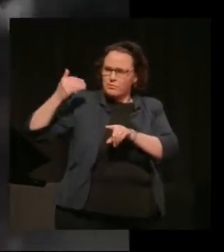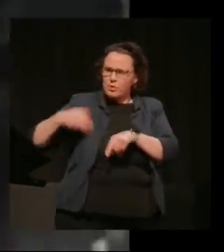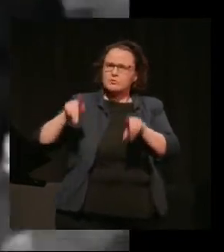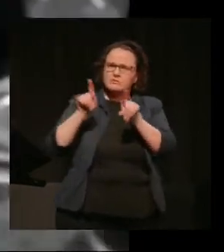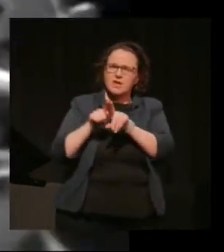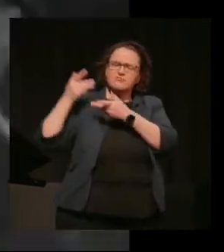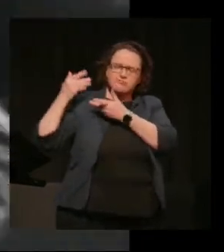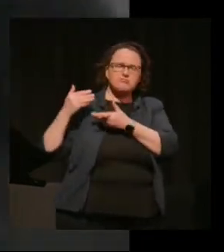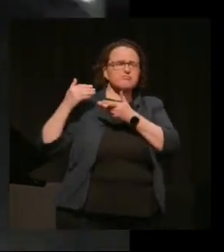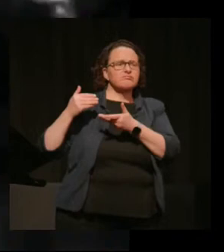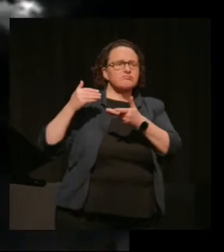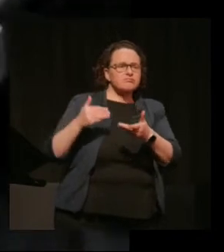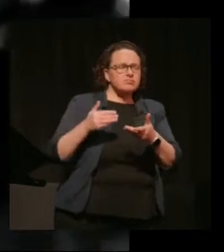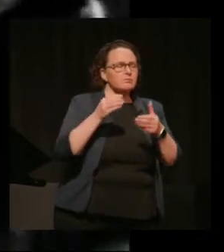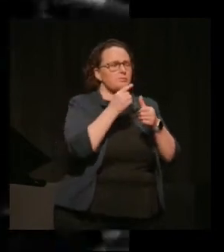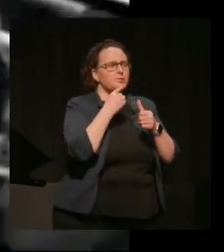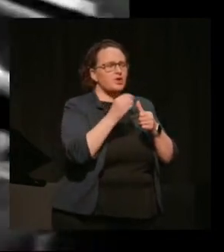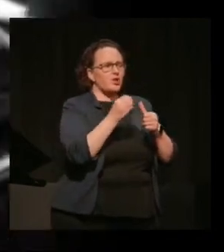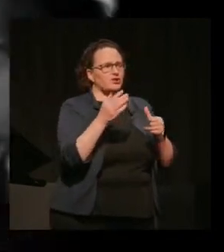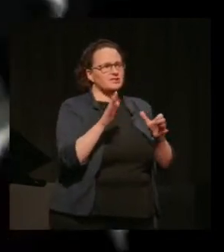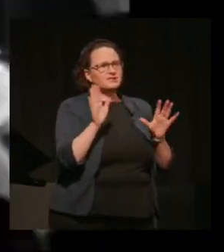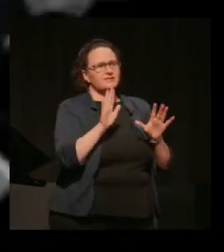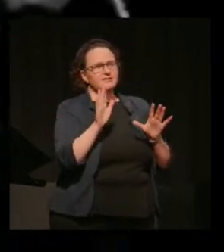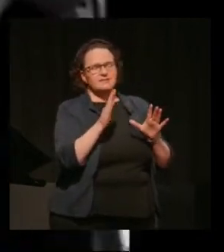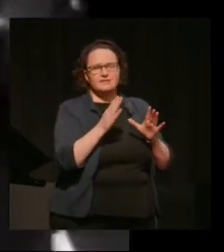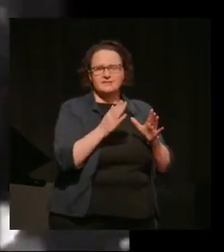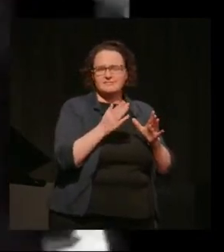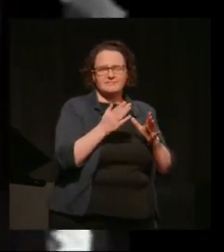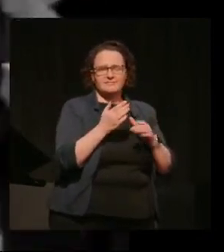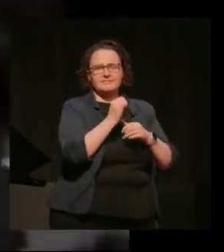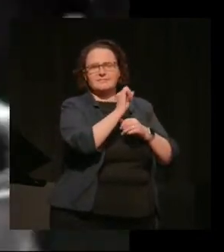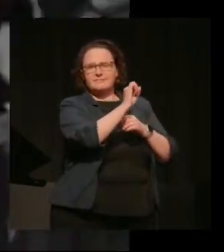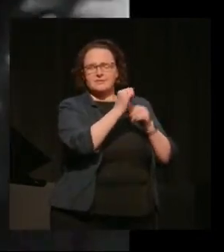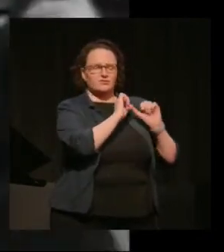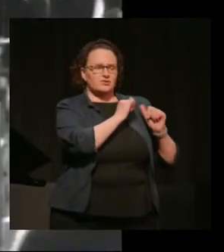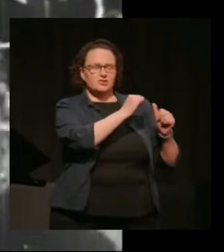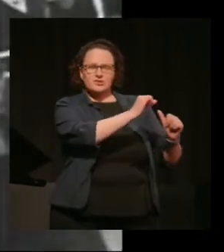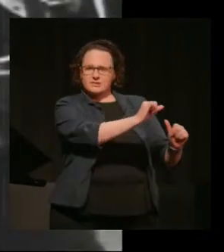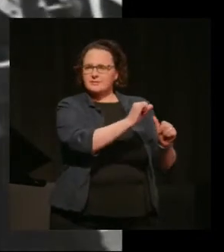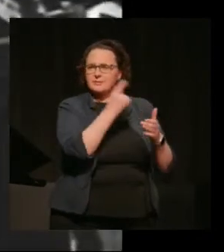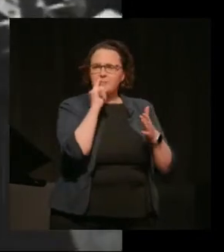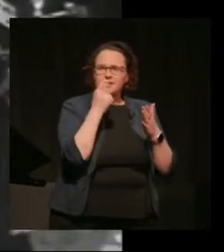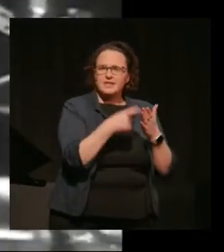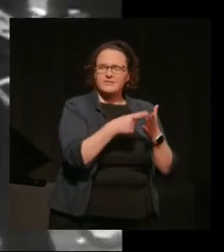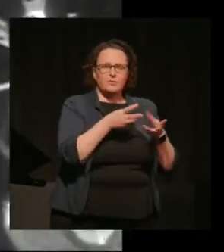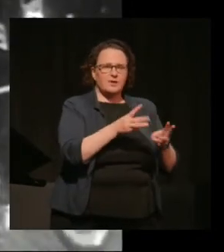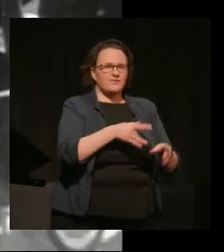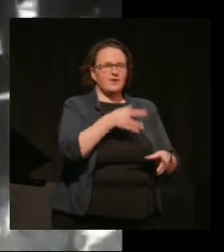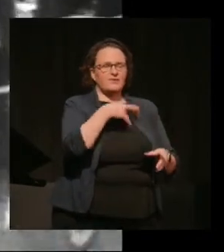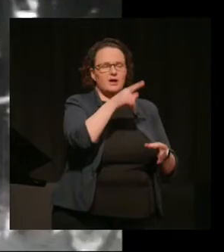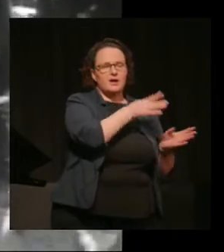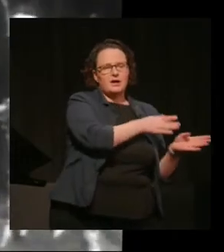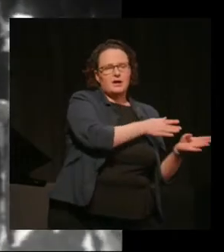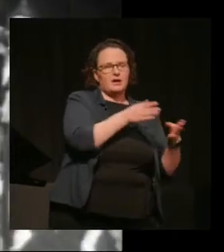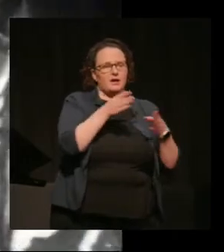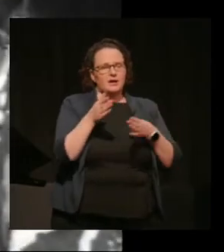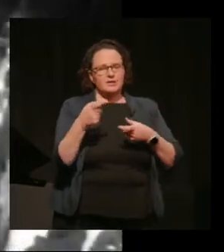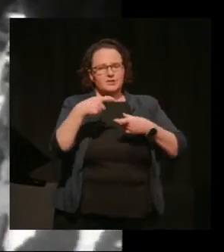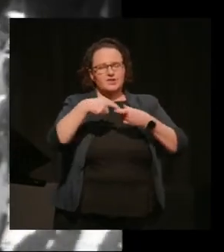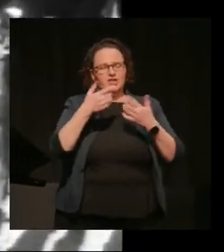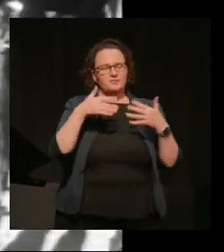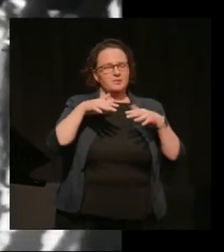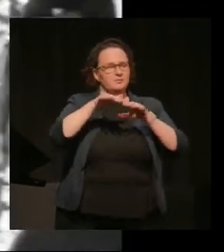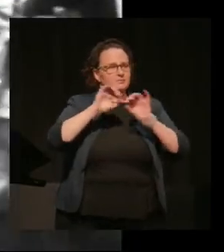them. But others turned their backs on traditional beliefs and ways of life. Instead, they joined mainstream